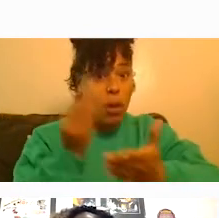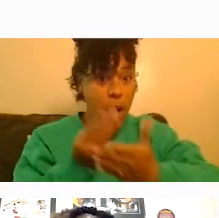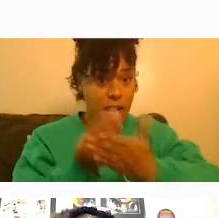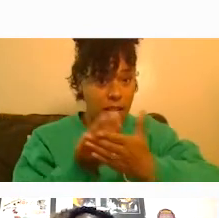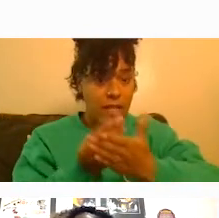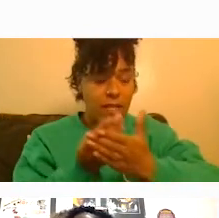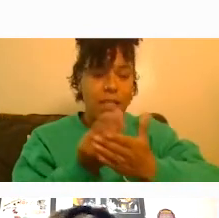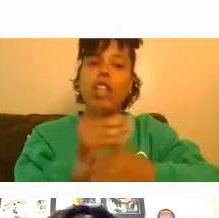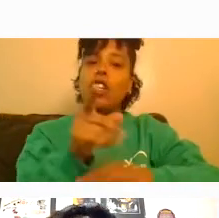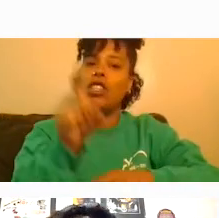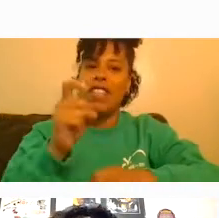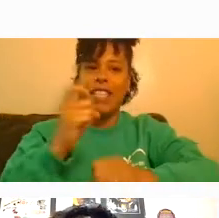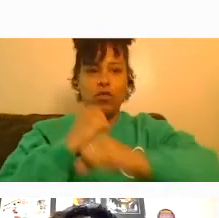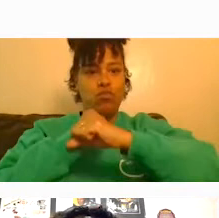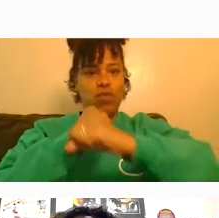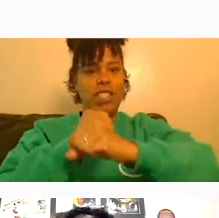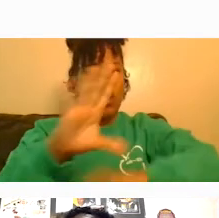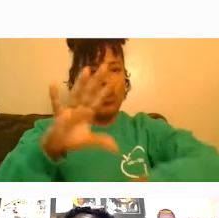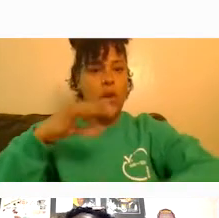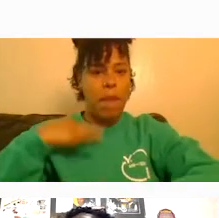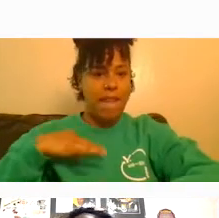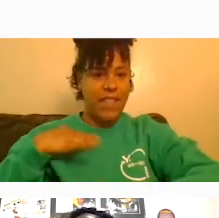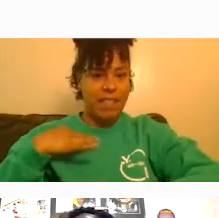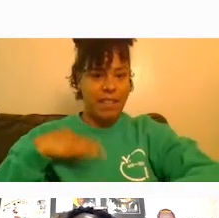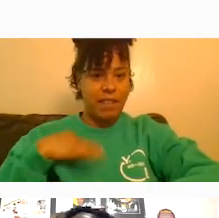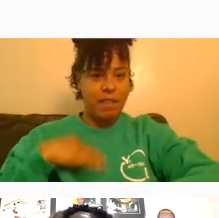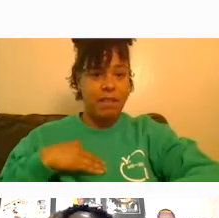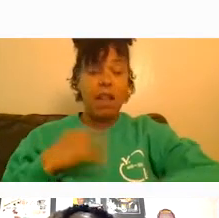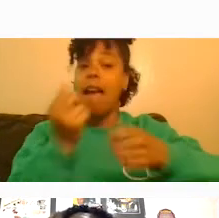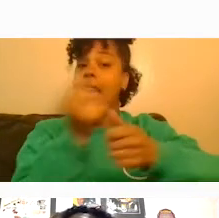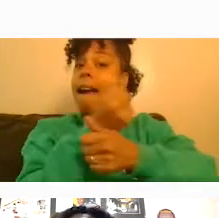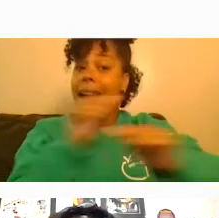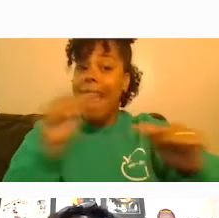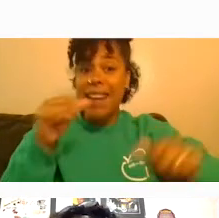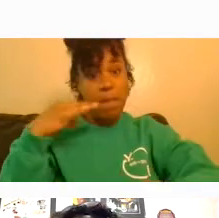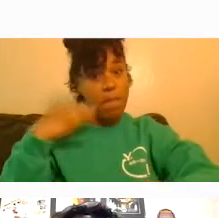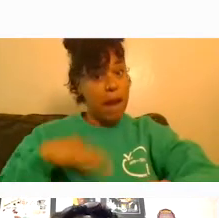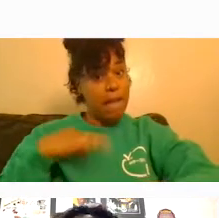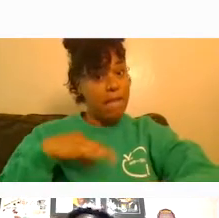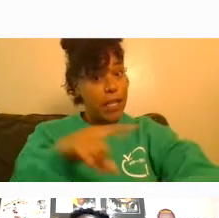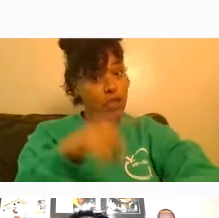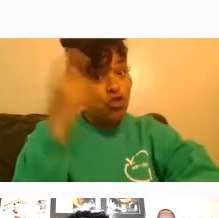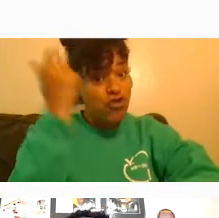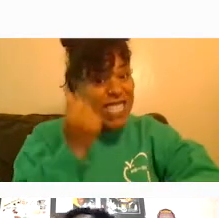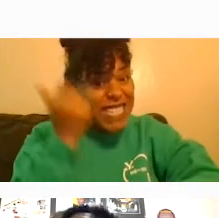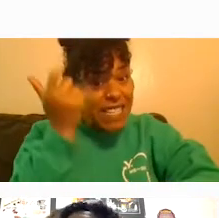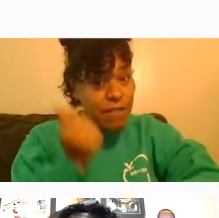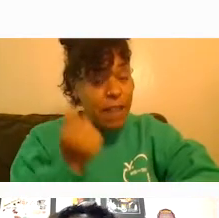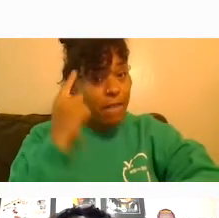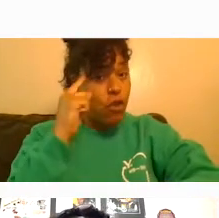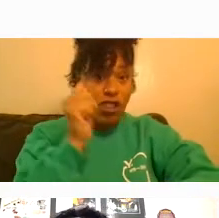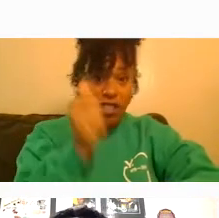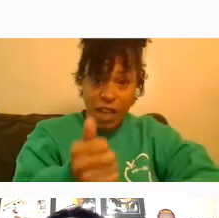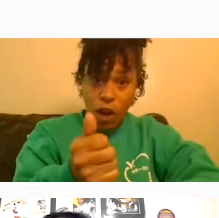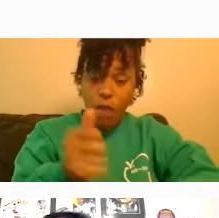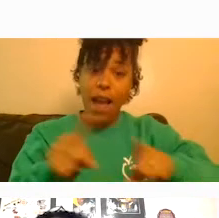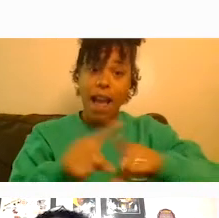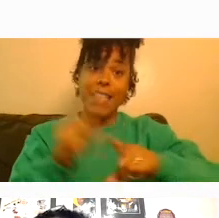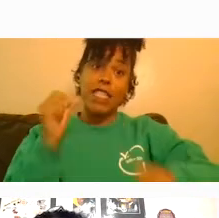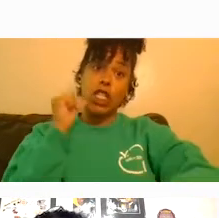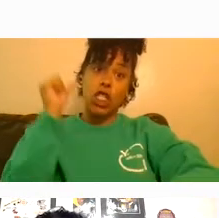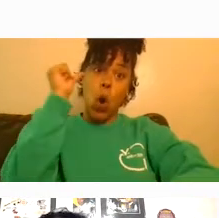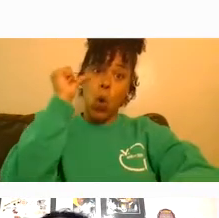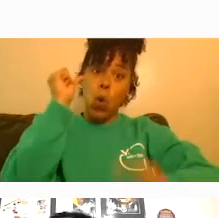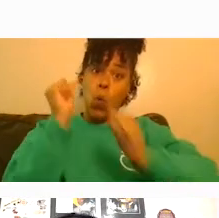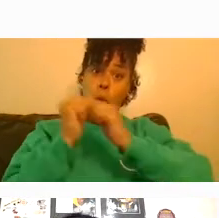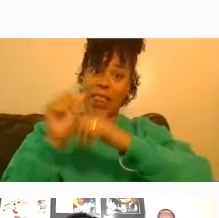to protect your benefits. Any benefits that you are receiving for yourself as an adult with a